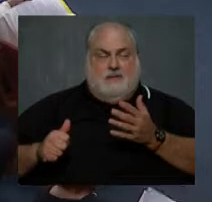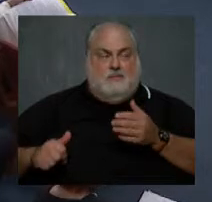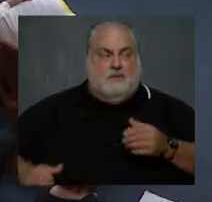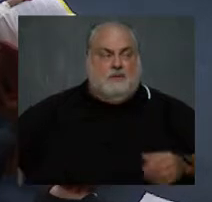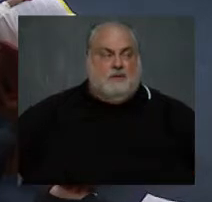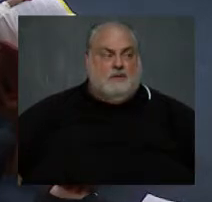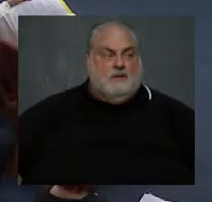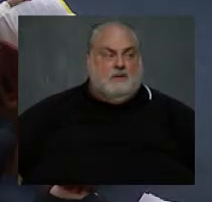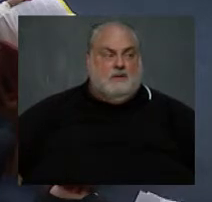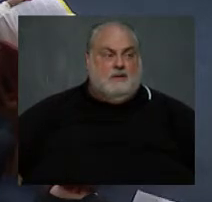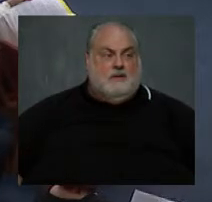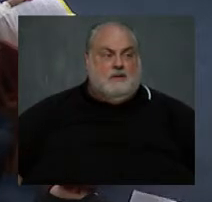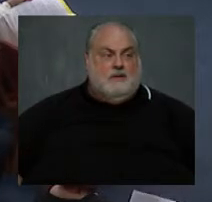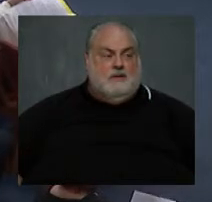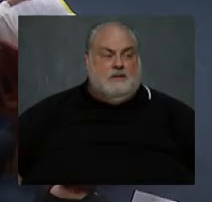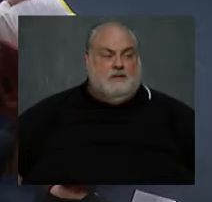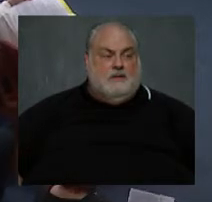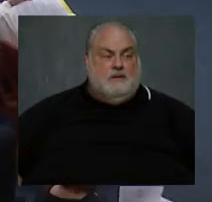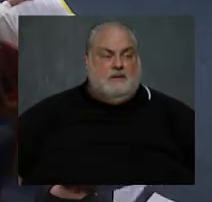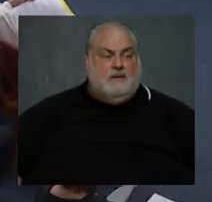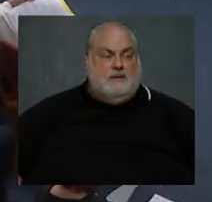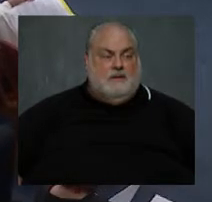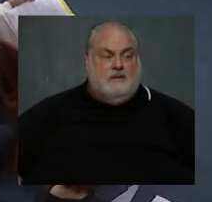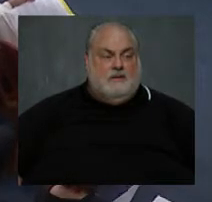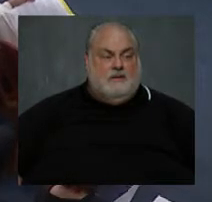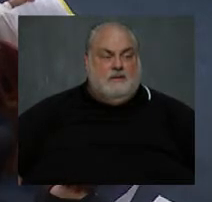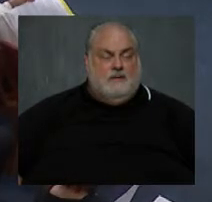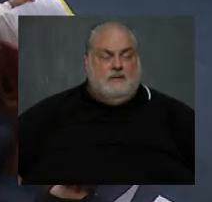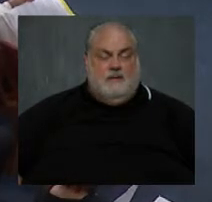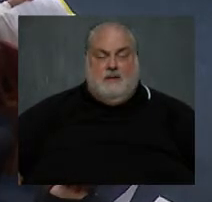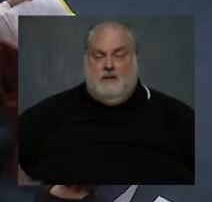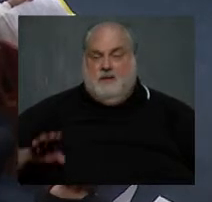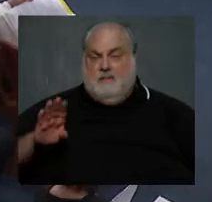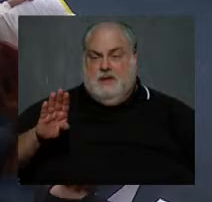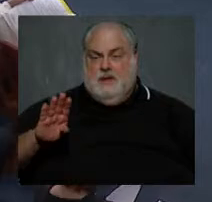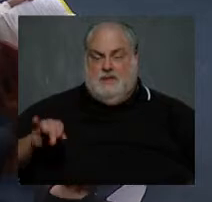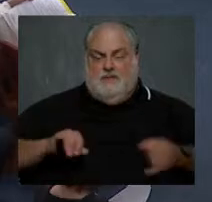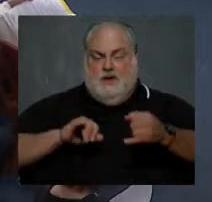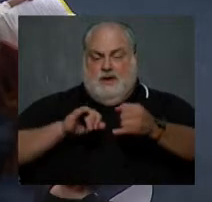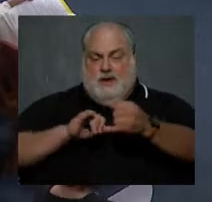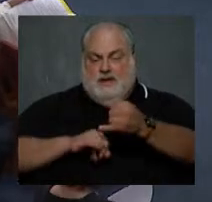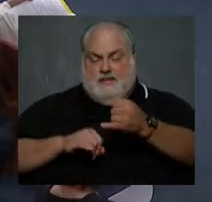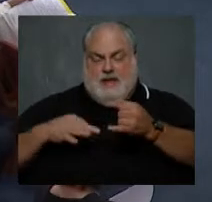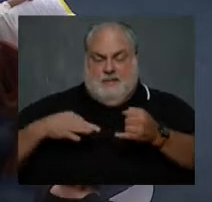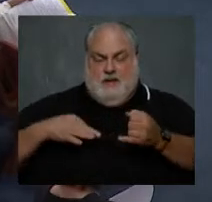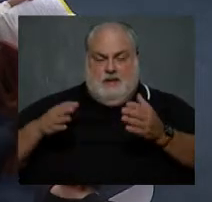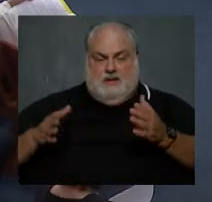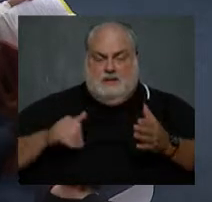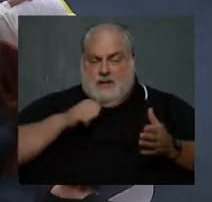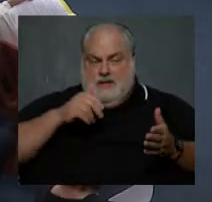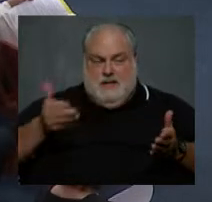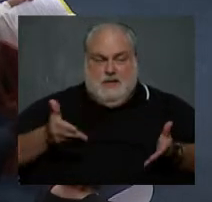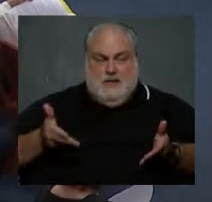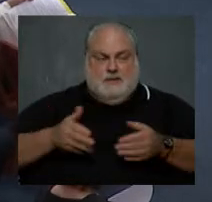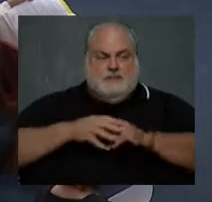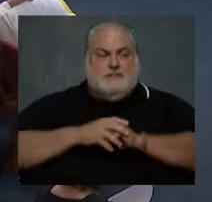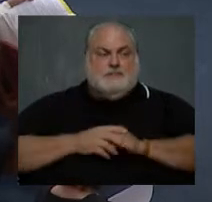your, On advice from council, we're going to move item B to the end since the Okay. applicant is not here. all